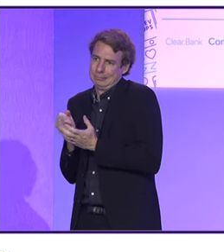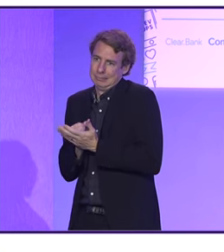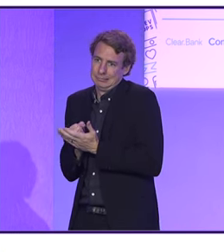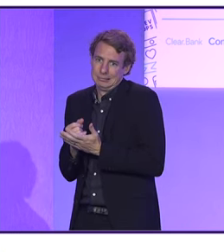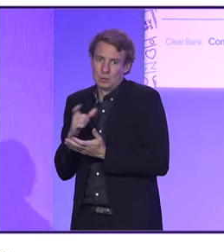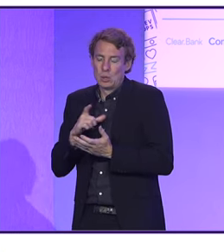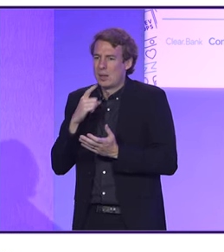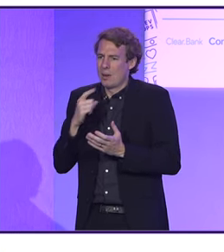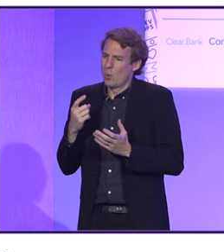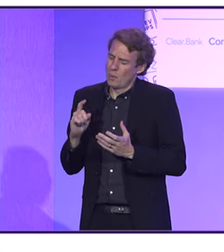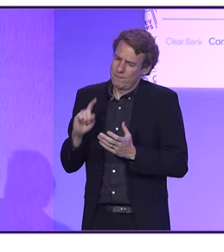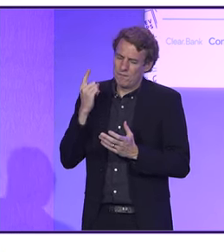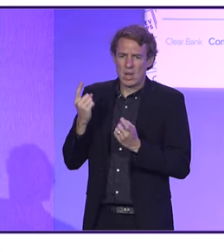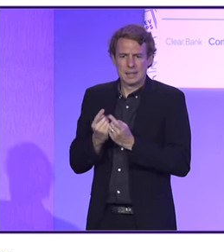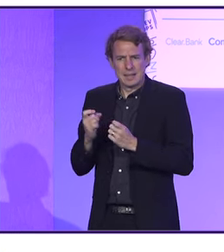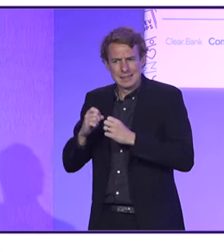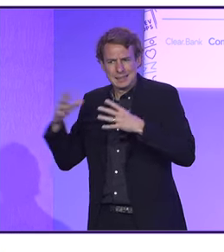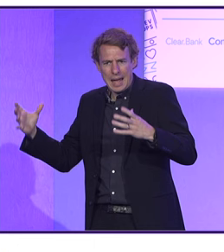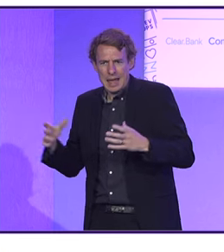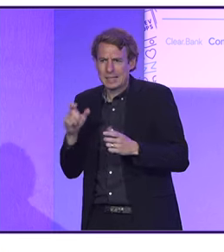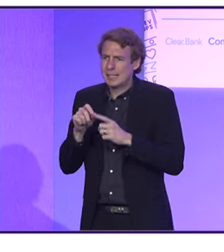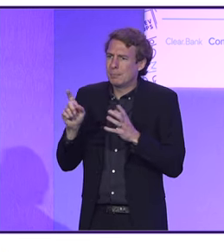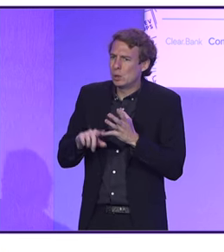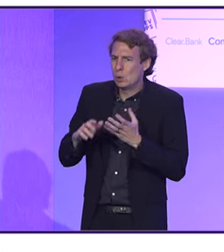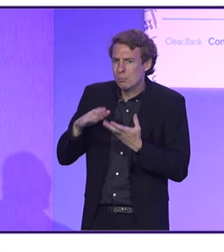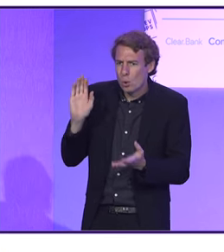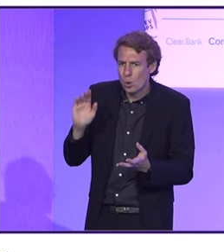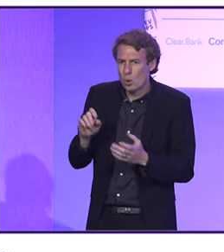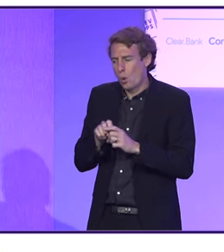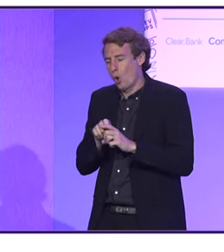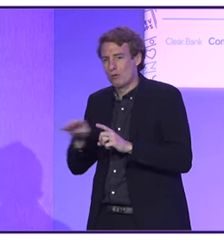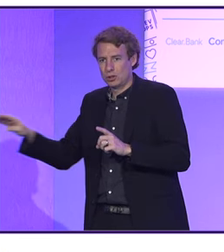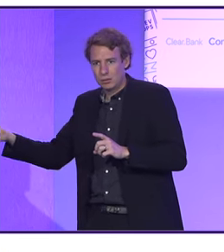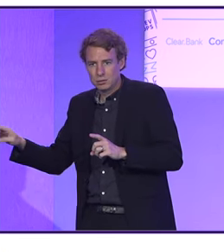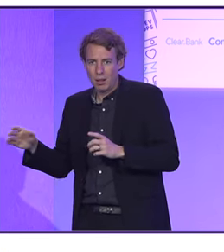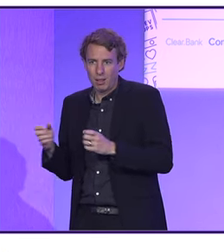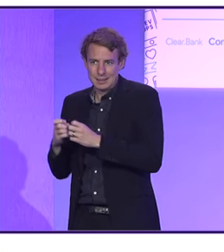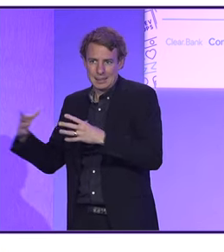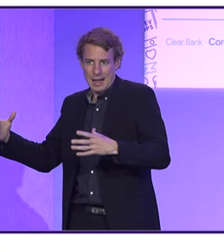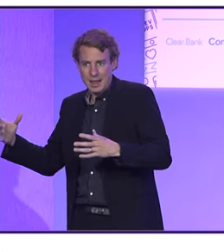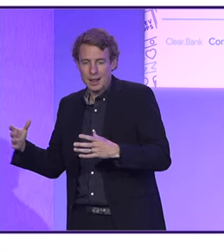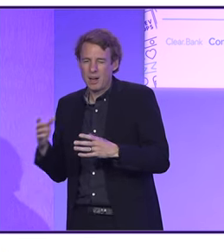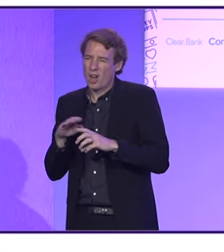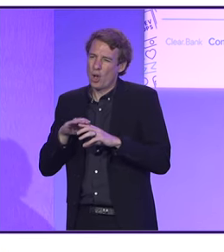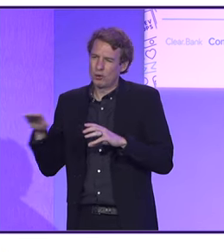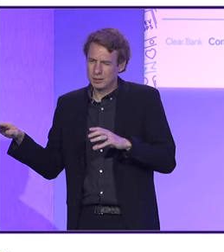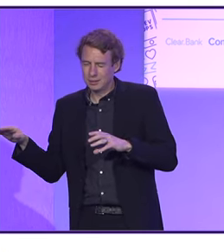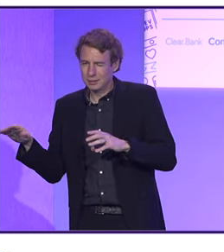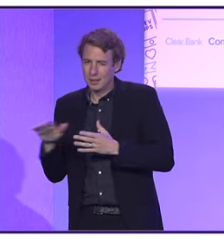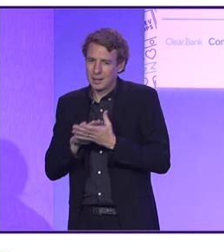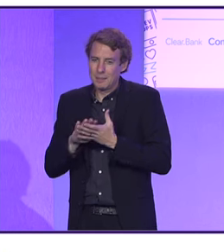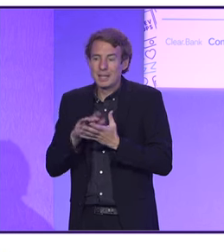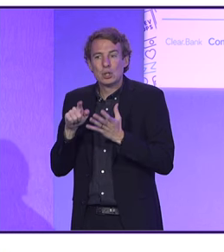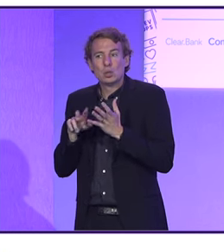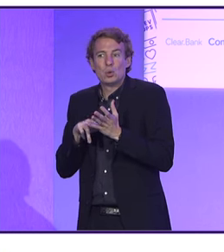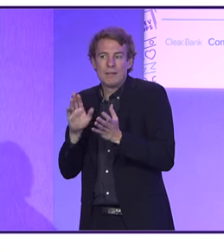I'm going to scale things up, I'm going to give things more CPU, or I'm going to scale out horizontally. But scaling out horizontally for us meant creating a bunch of new